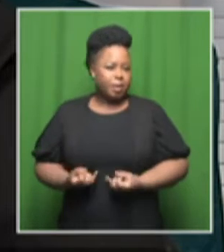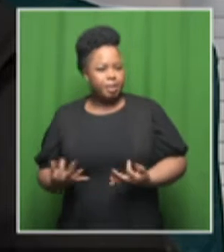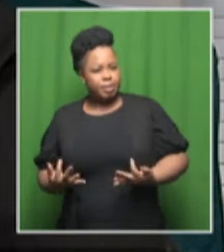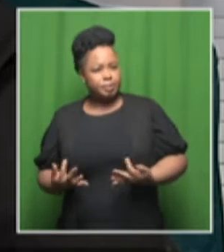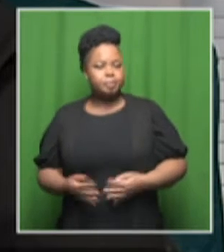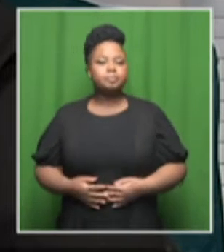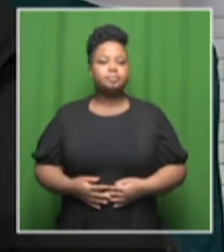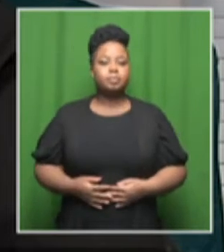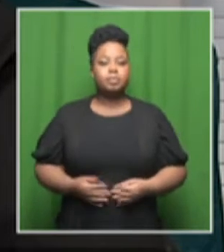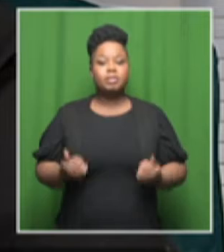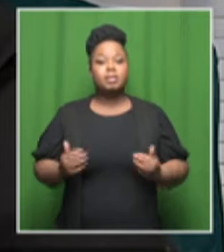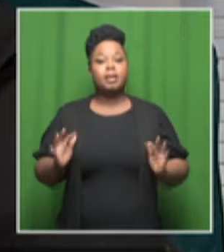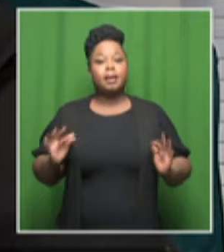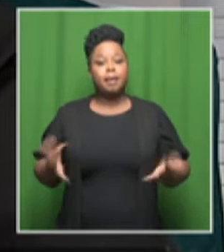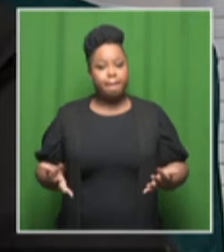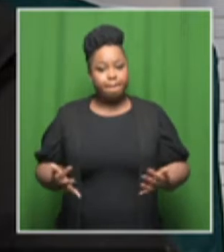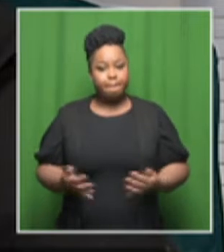It started by